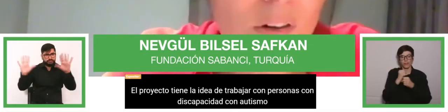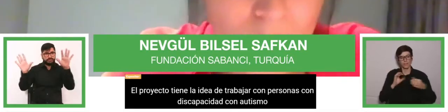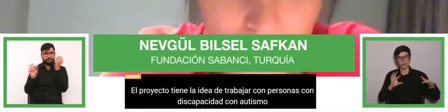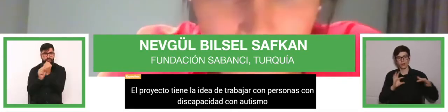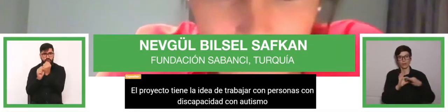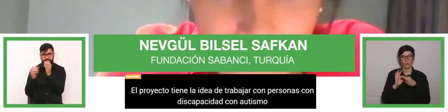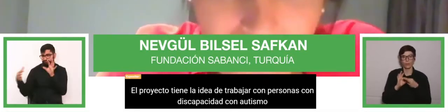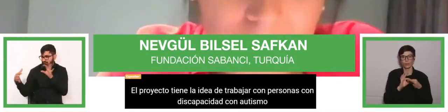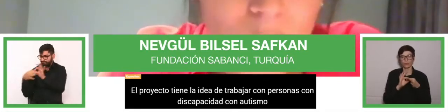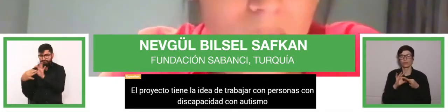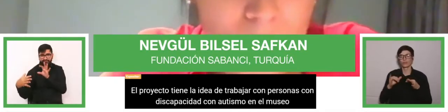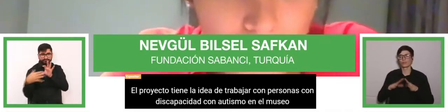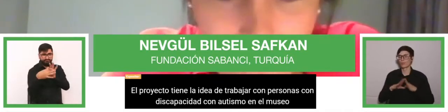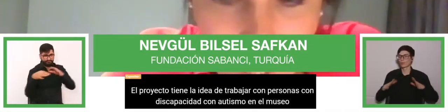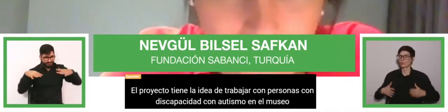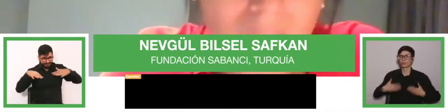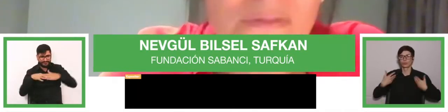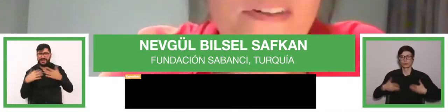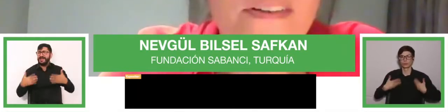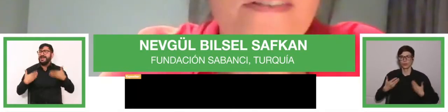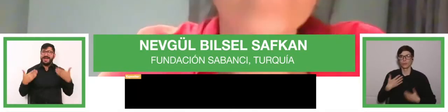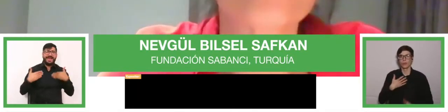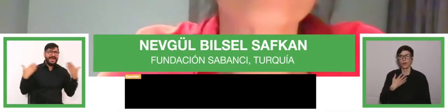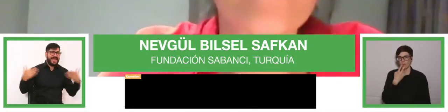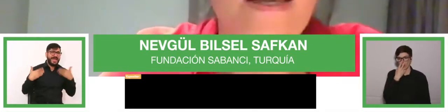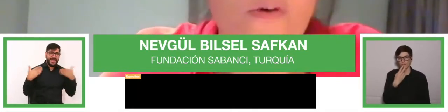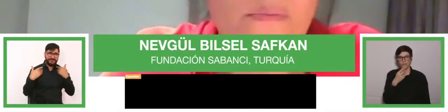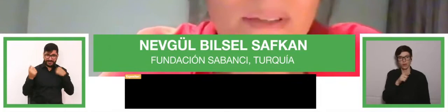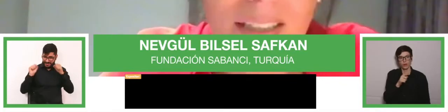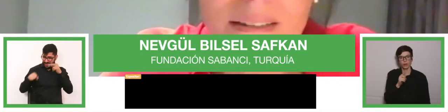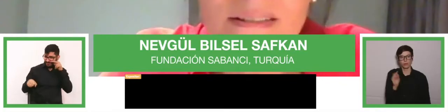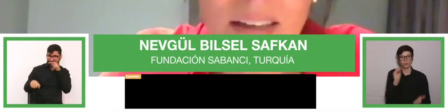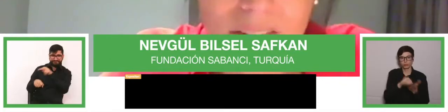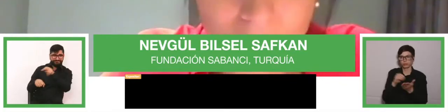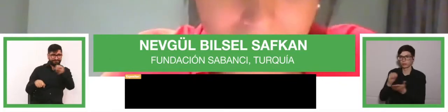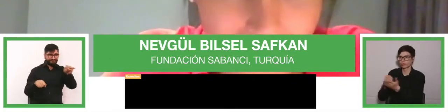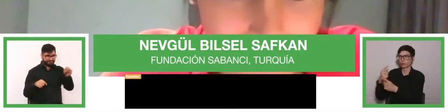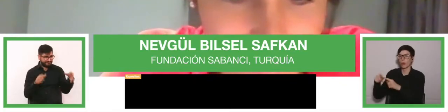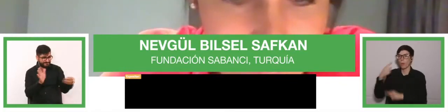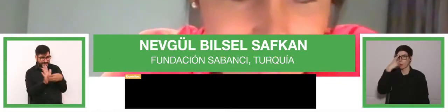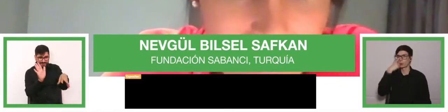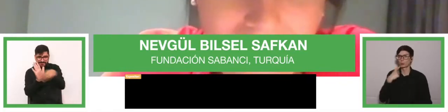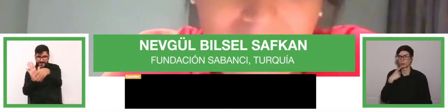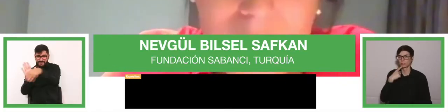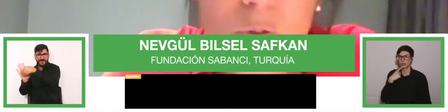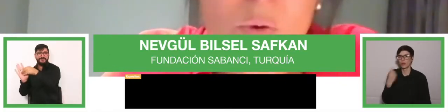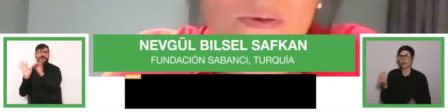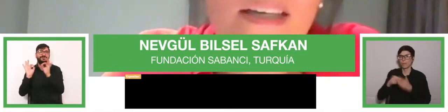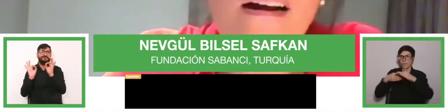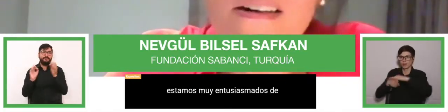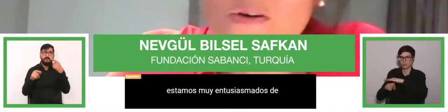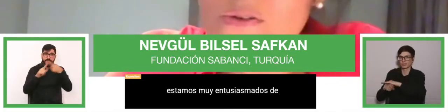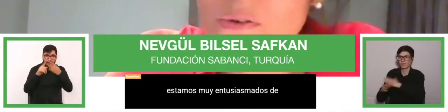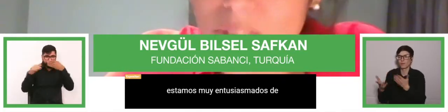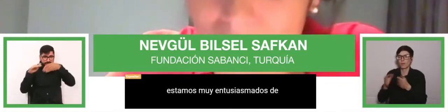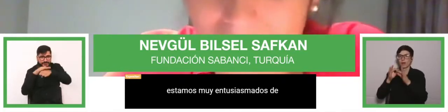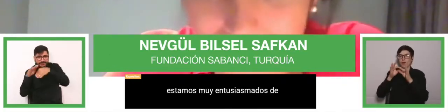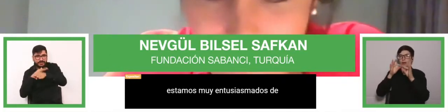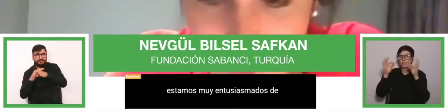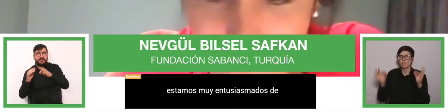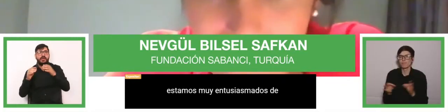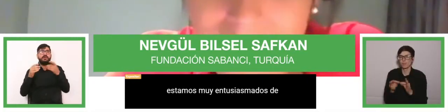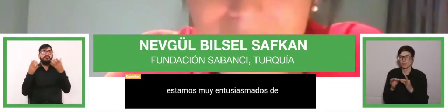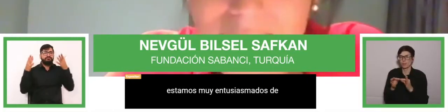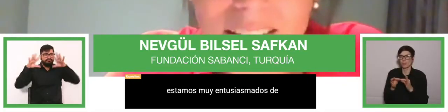in our museum, and to employ them after they complete their trainings. So we are also